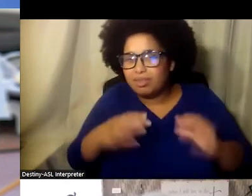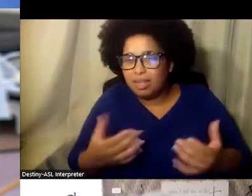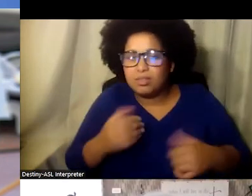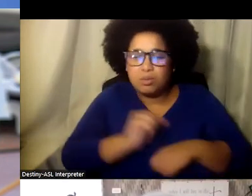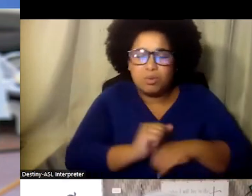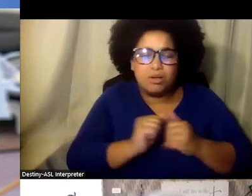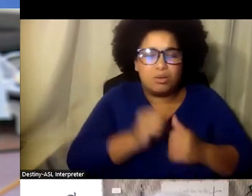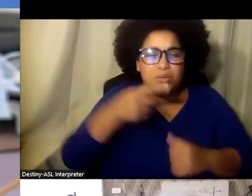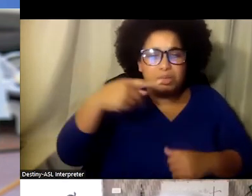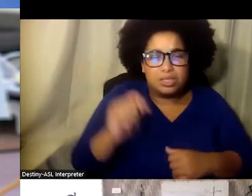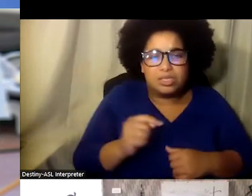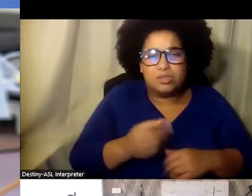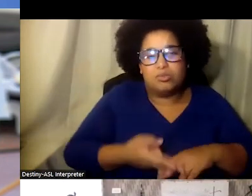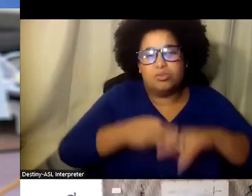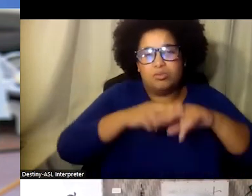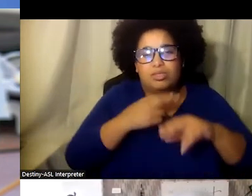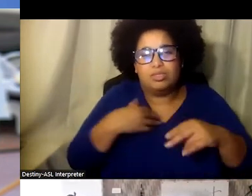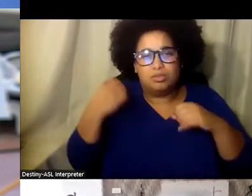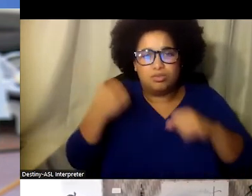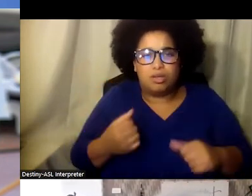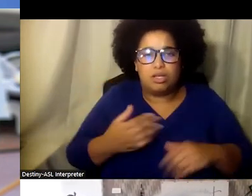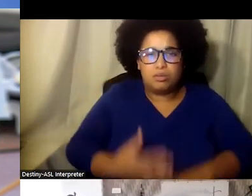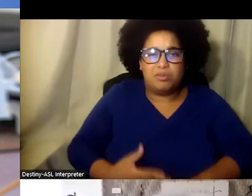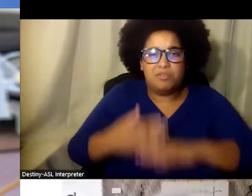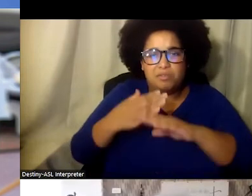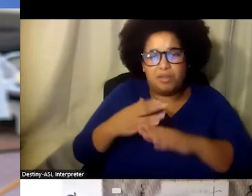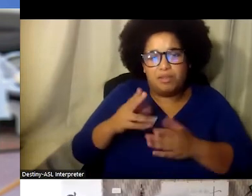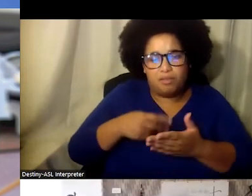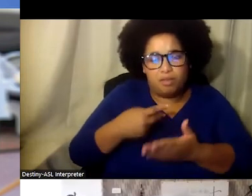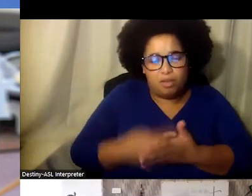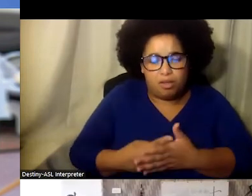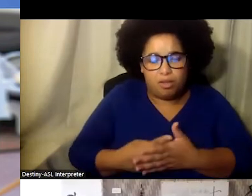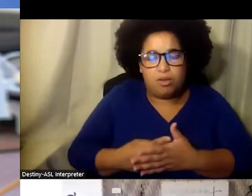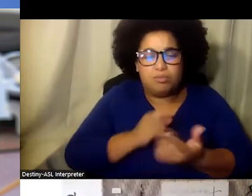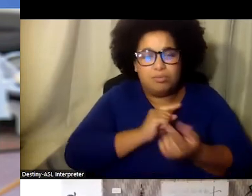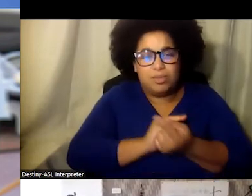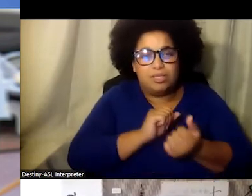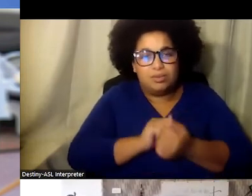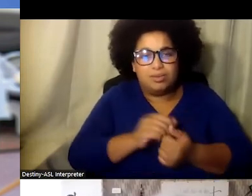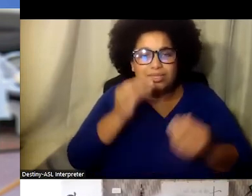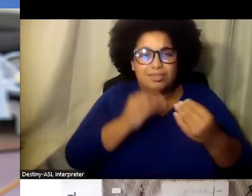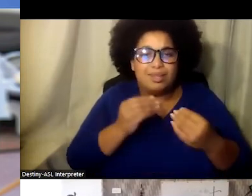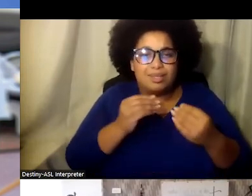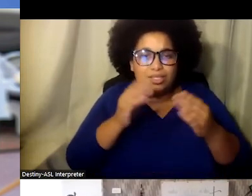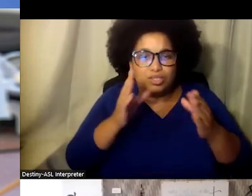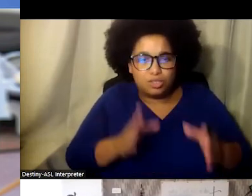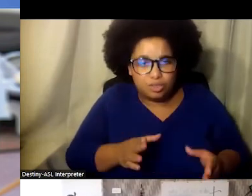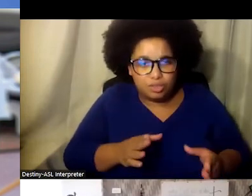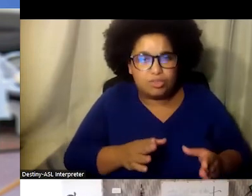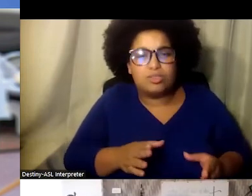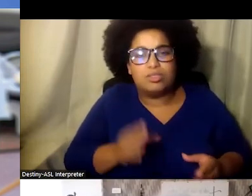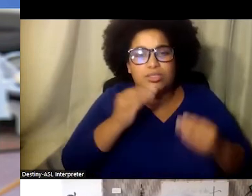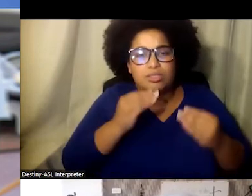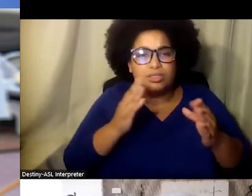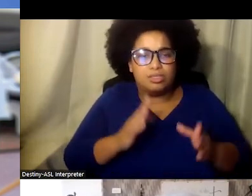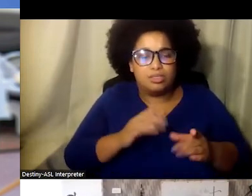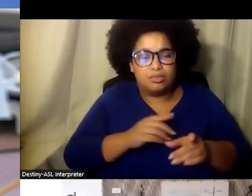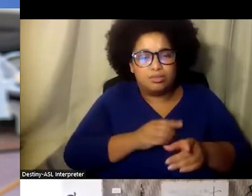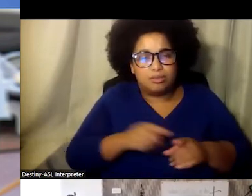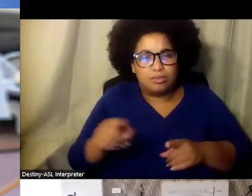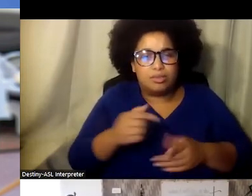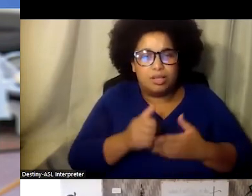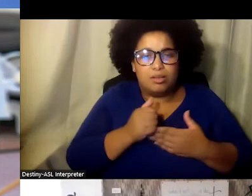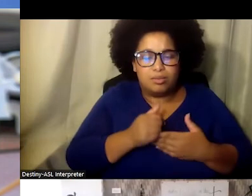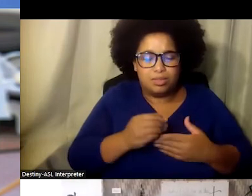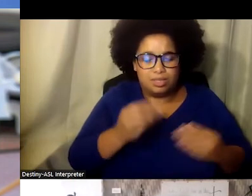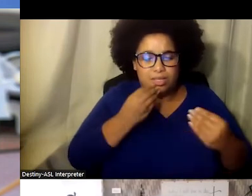therapist to increase strength and prevent falls, or meeting with our dietitian to create an eating plan that allows you to feel better and do more. We do fun